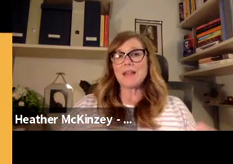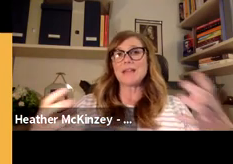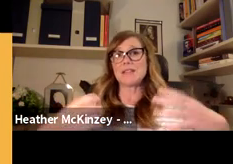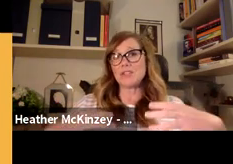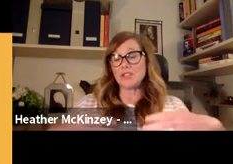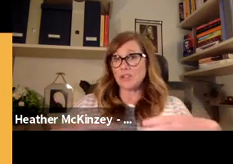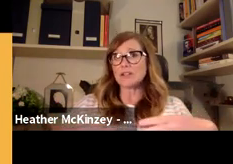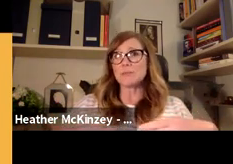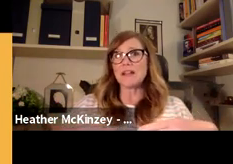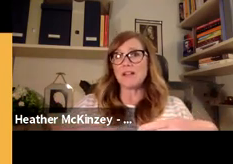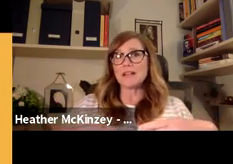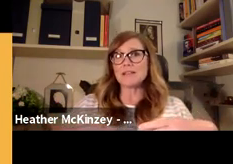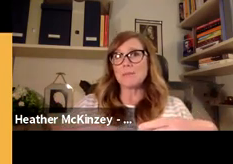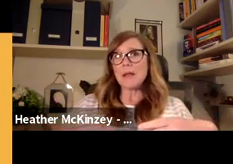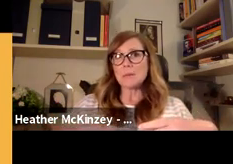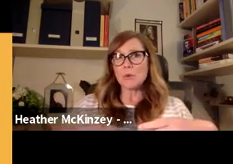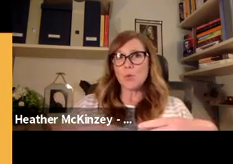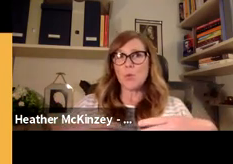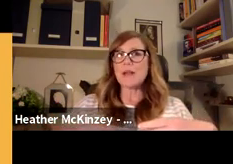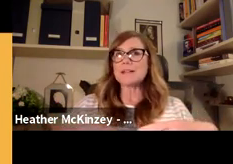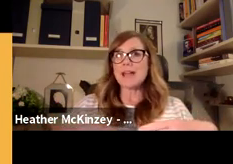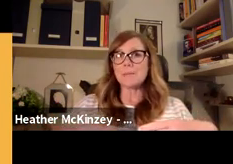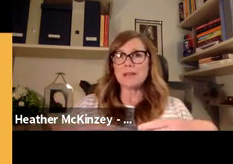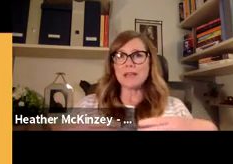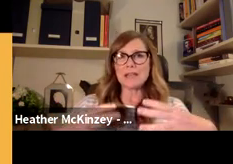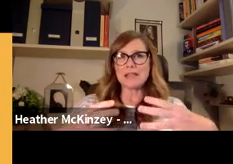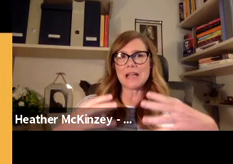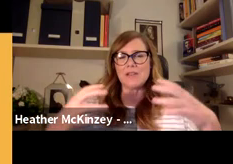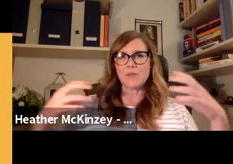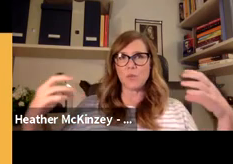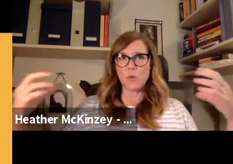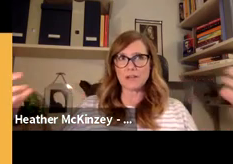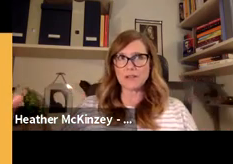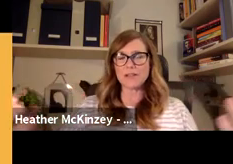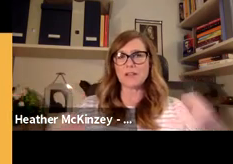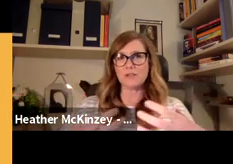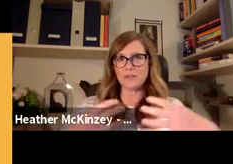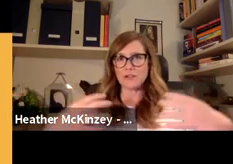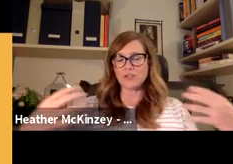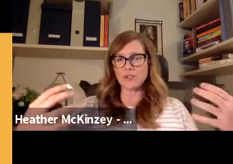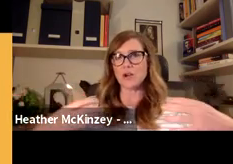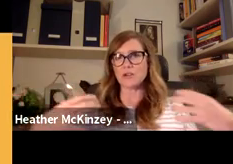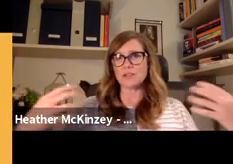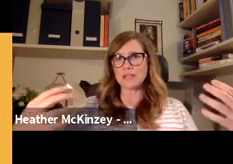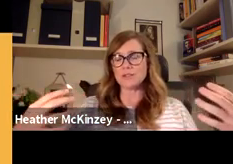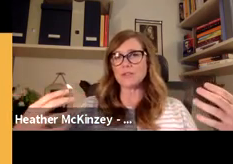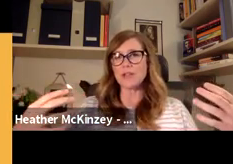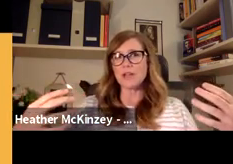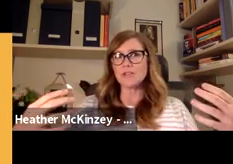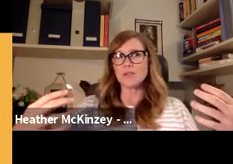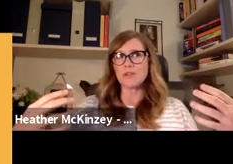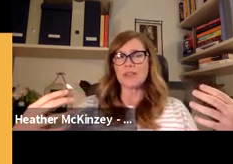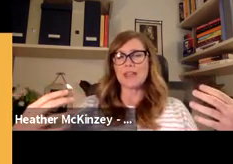I like to talk to my clients about what is happening and kind of what an executive functions are or